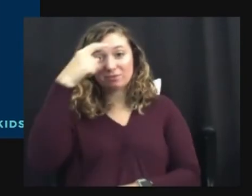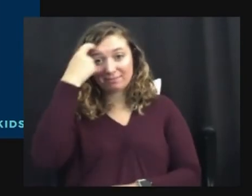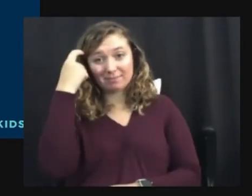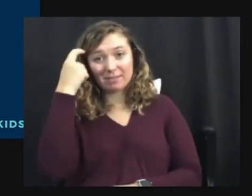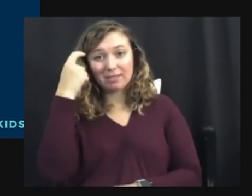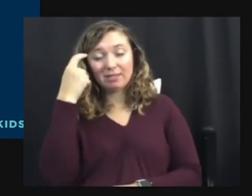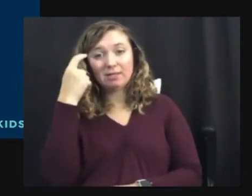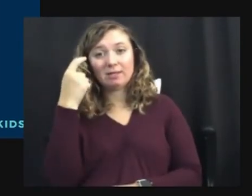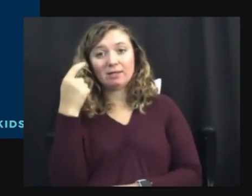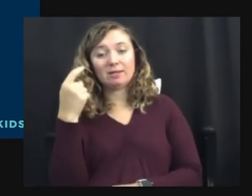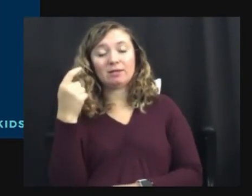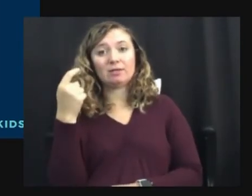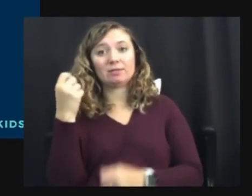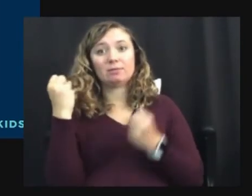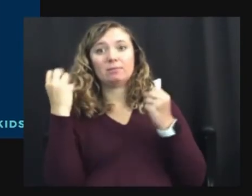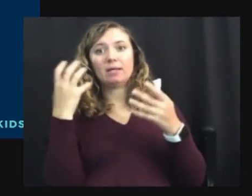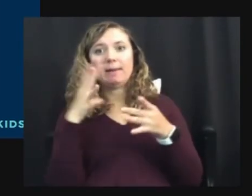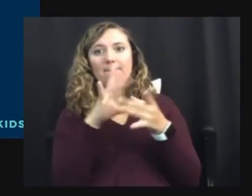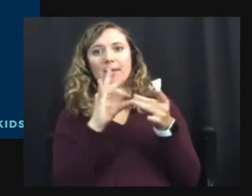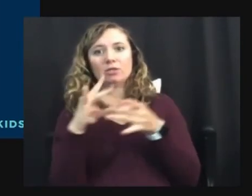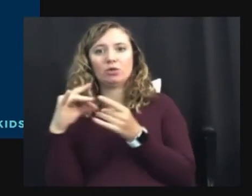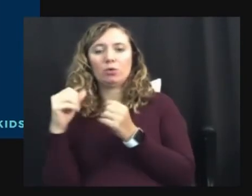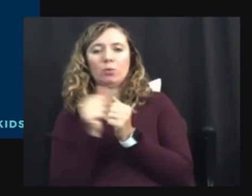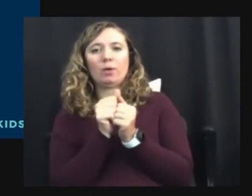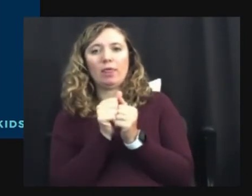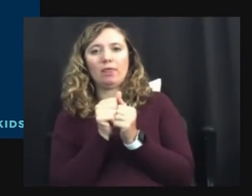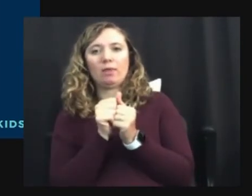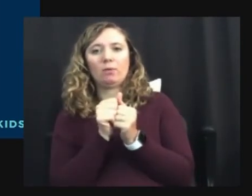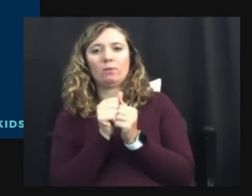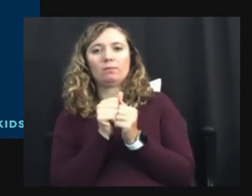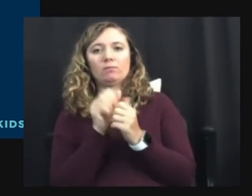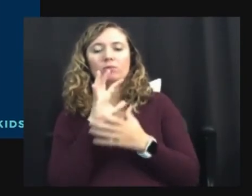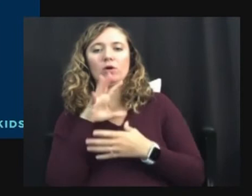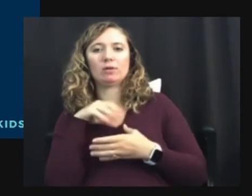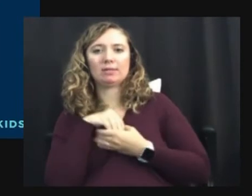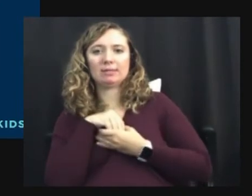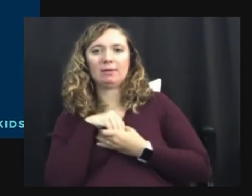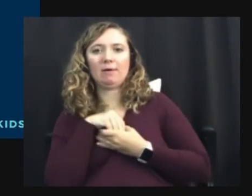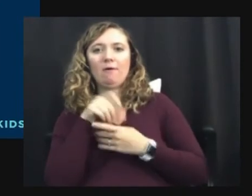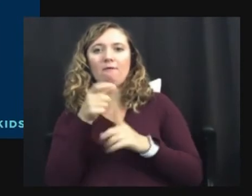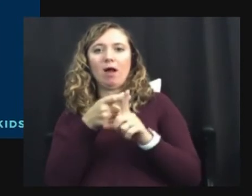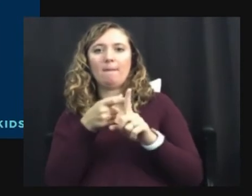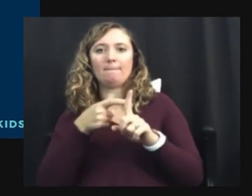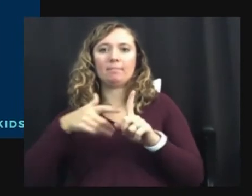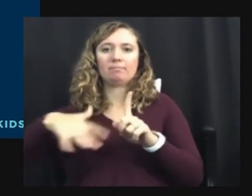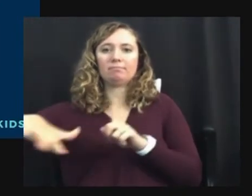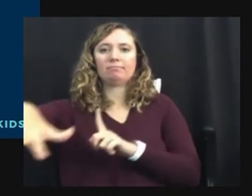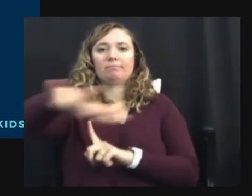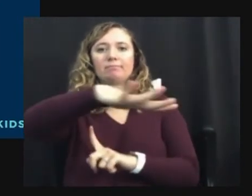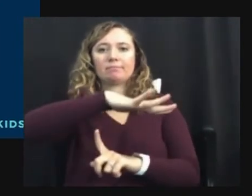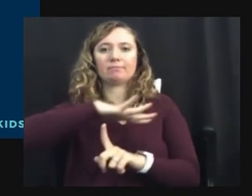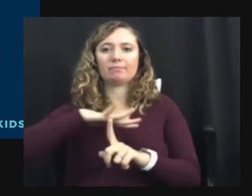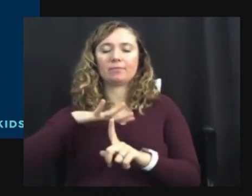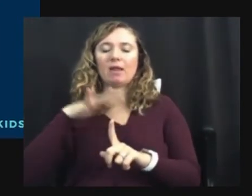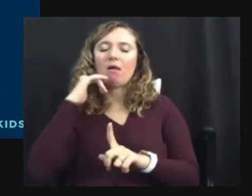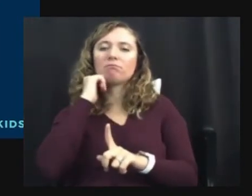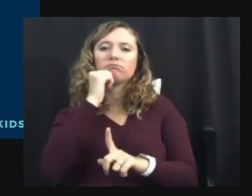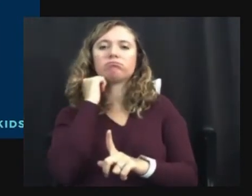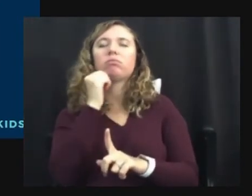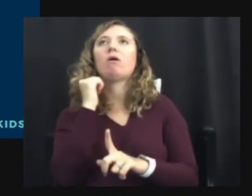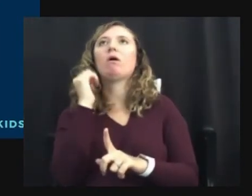these messages when you're autistic from society, every day, all day, all